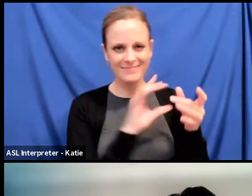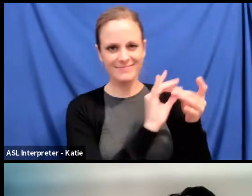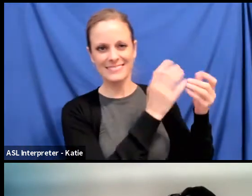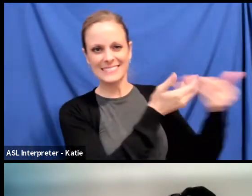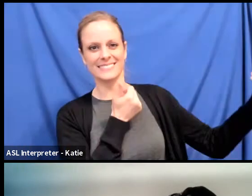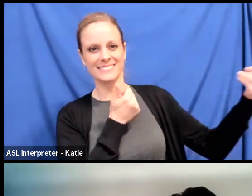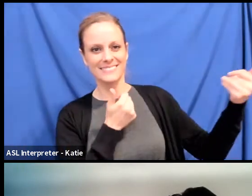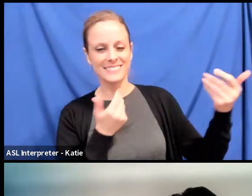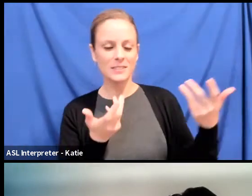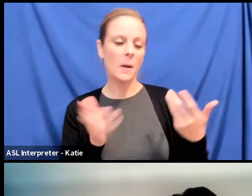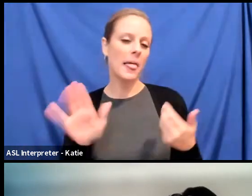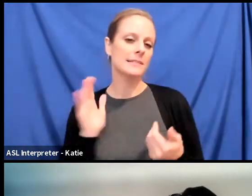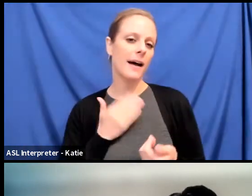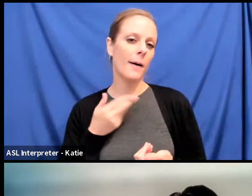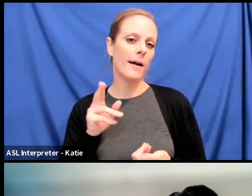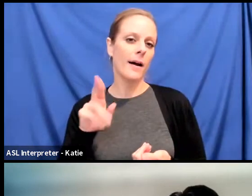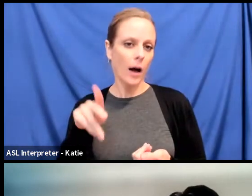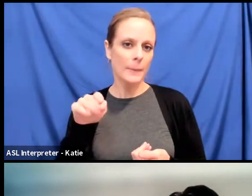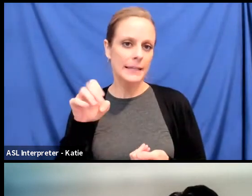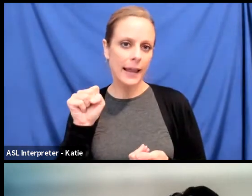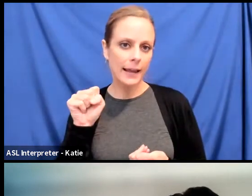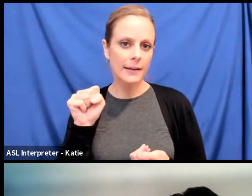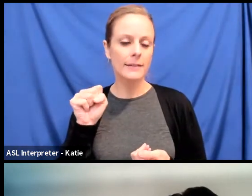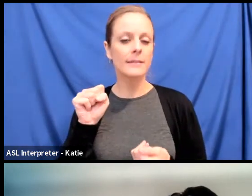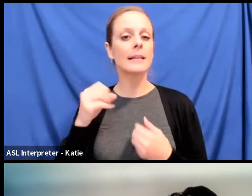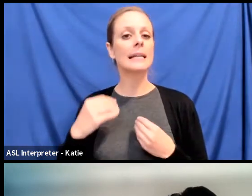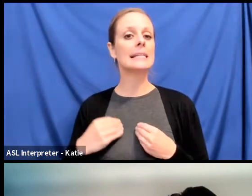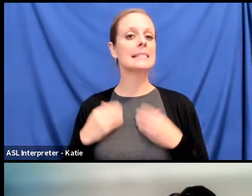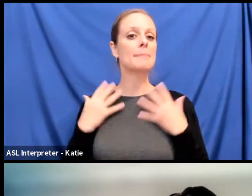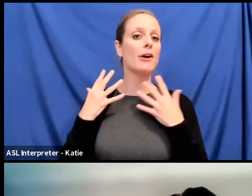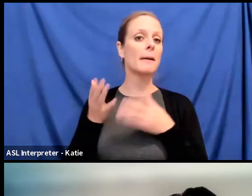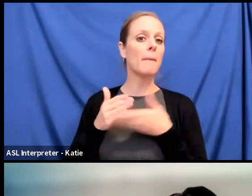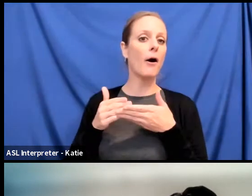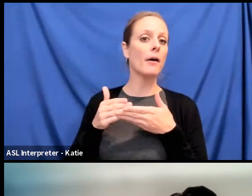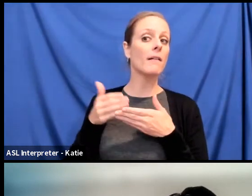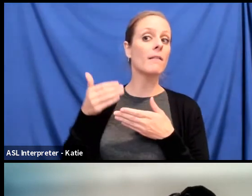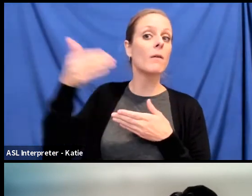that's the inspiring part of what could happen going forward.